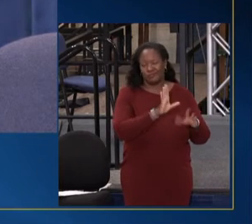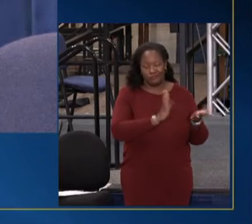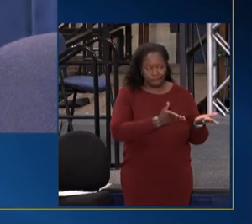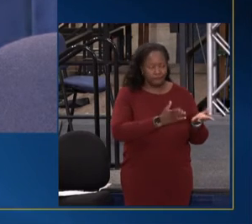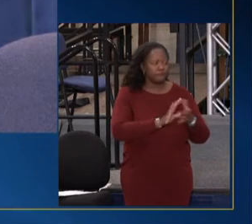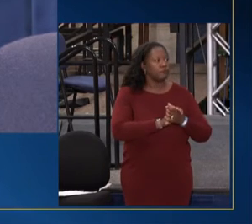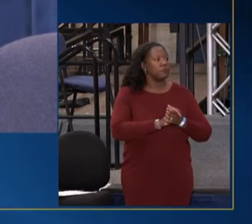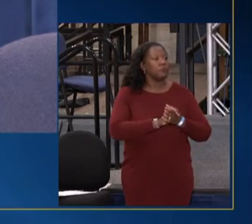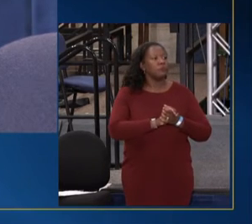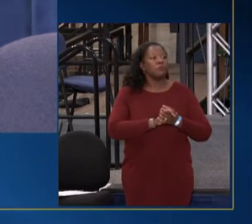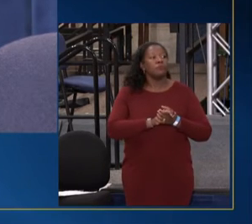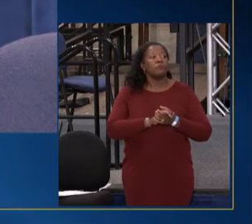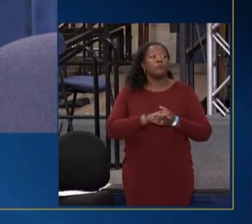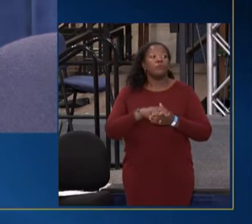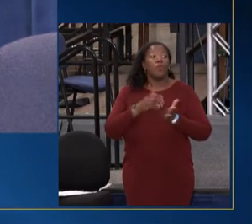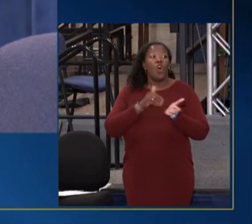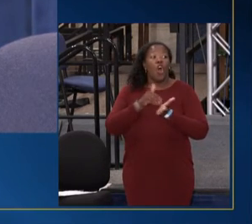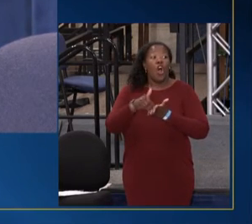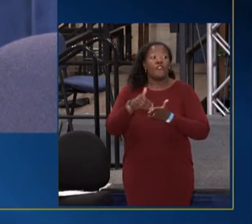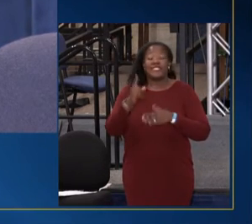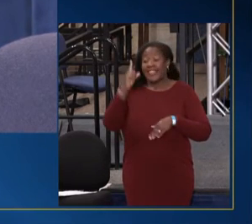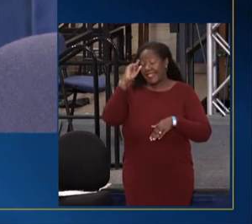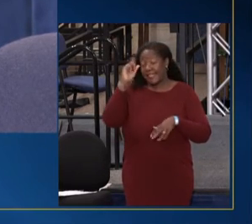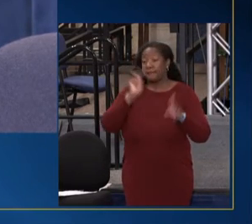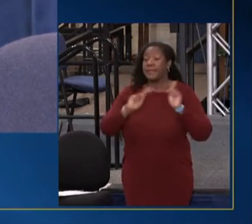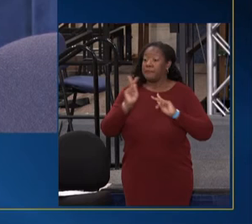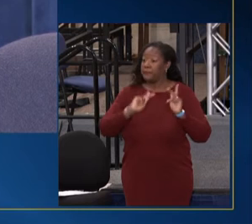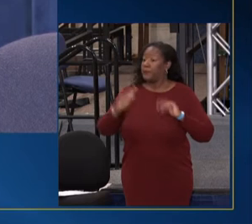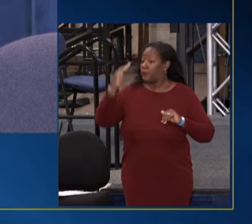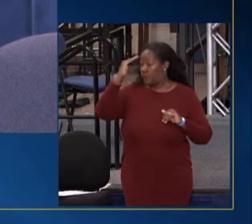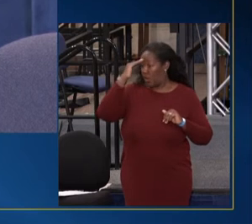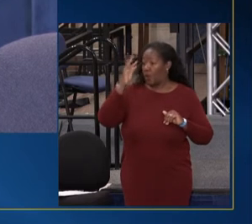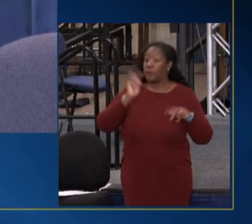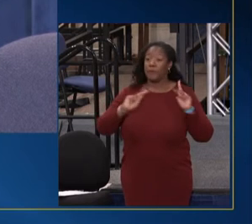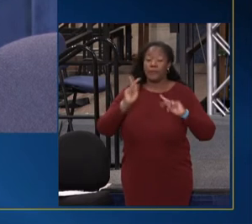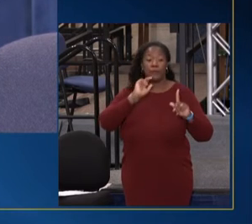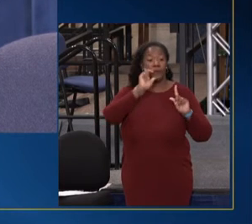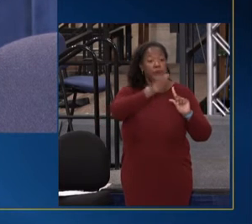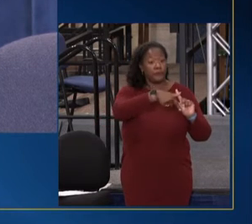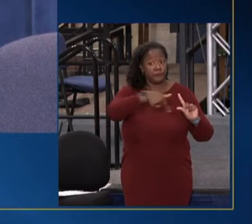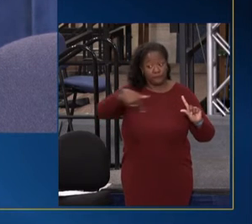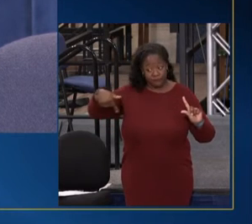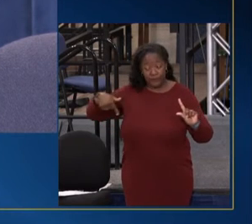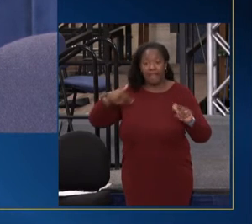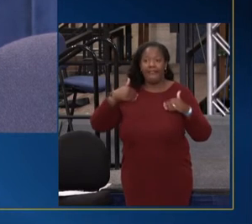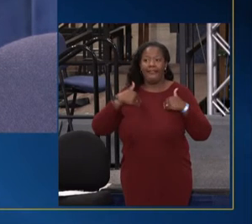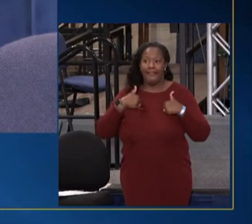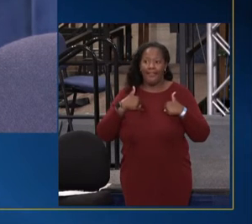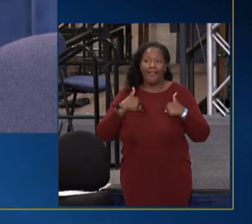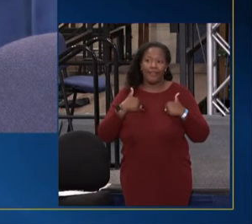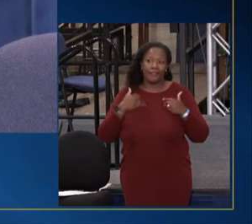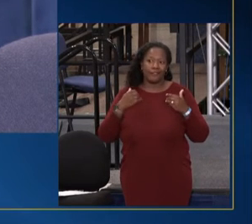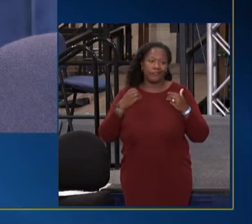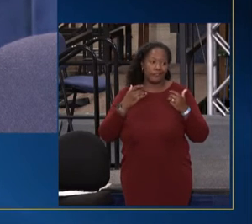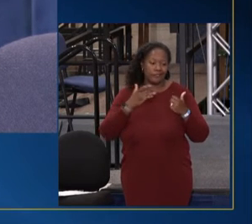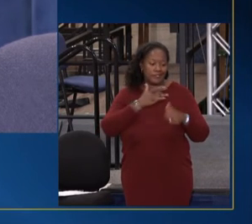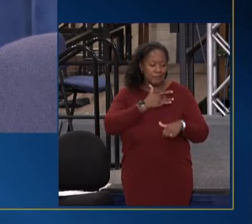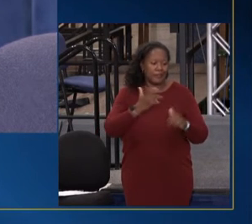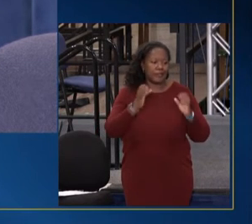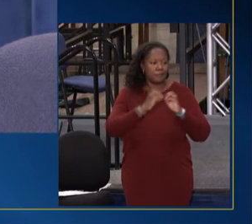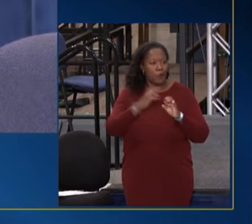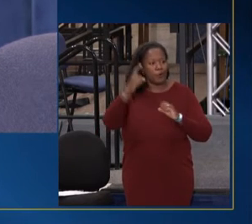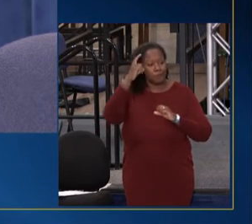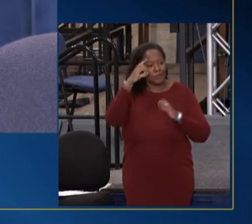a lot of times I think people really do know that individuals who are LGBTQI plus probably have a greater prevalence of mental health